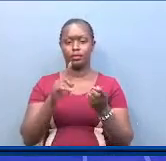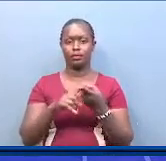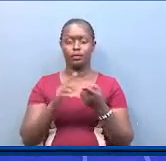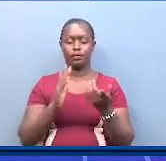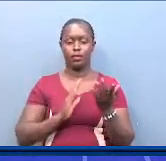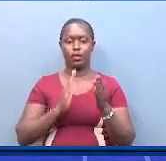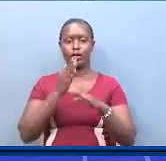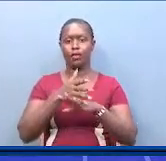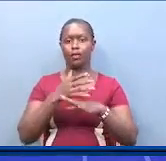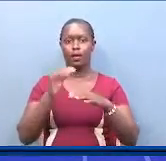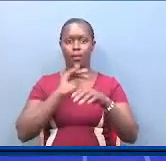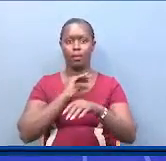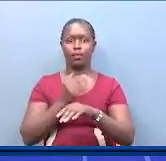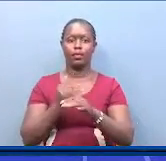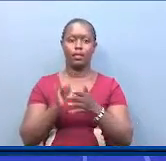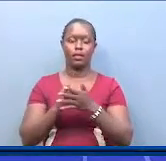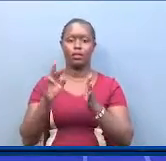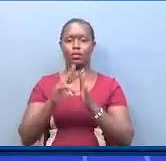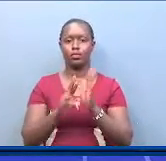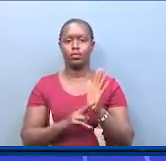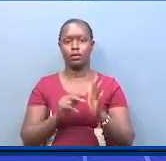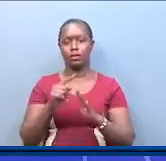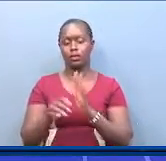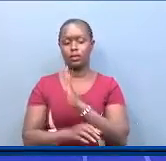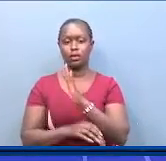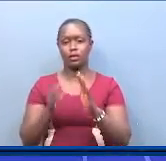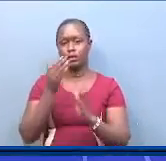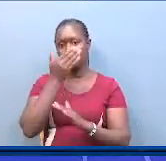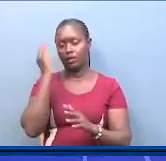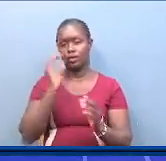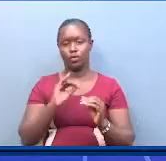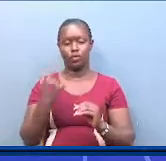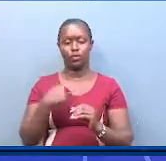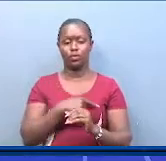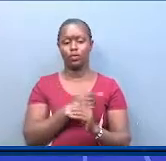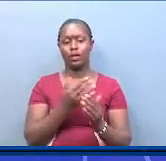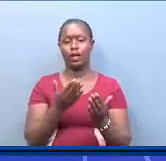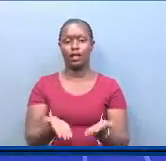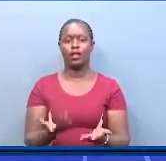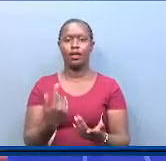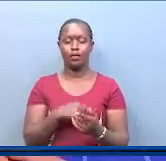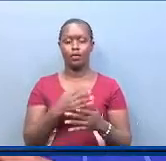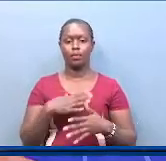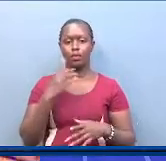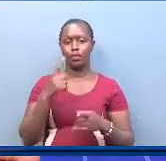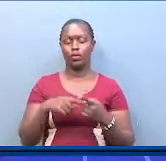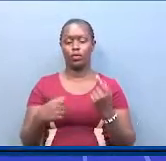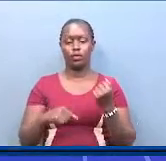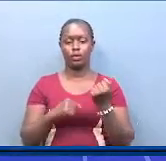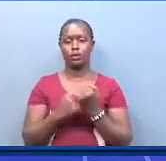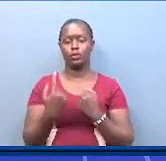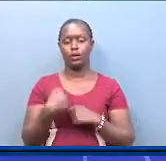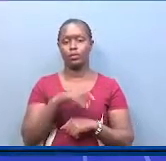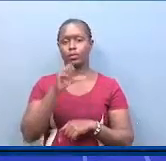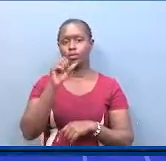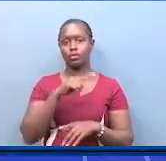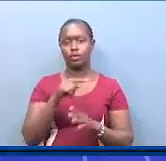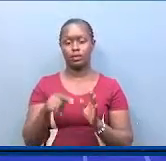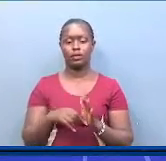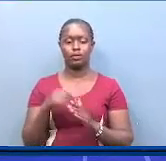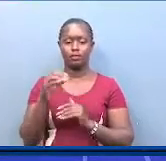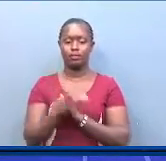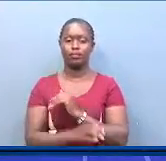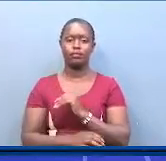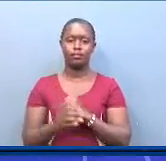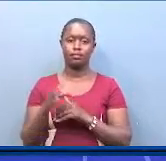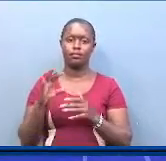over power, that they are going to rule this country, they should not forget we are there. We have people who are behind the scenes. And therefore, this country